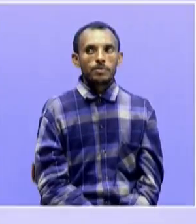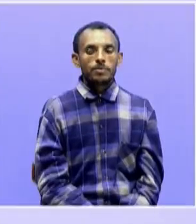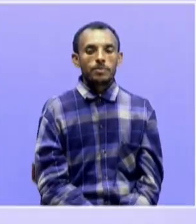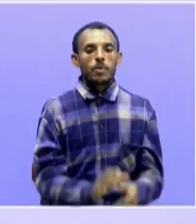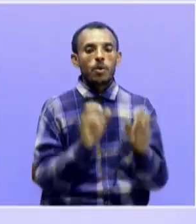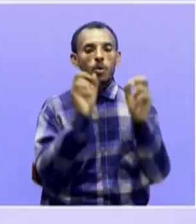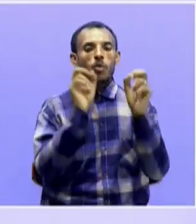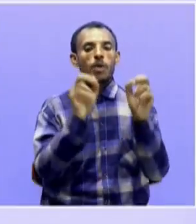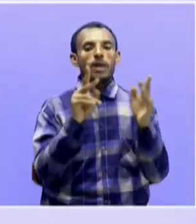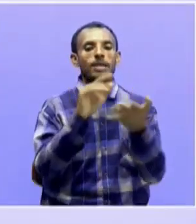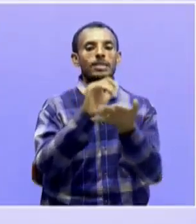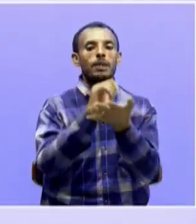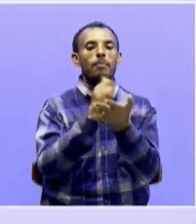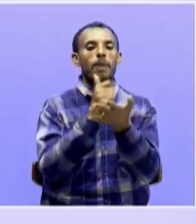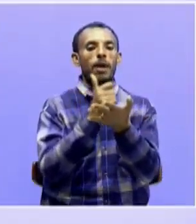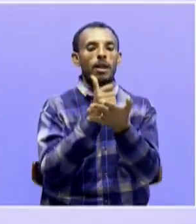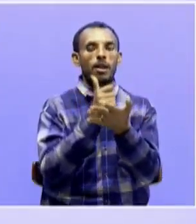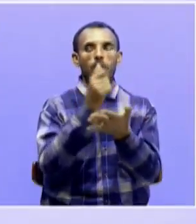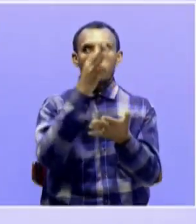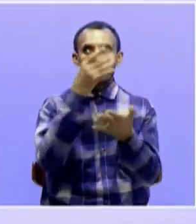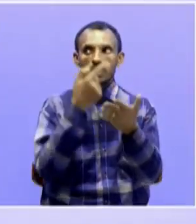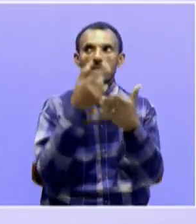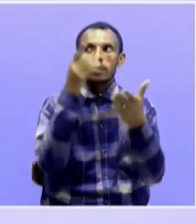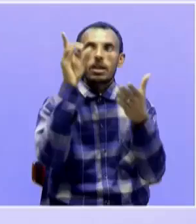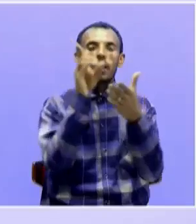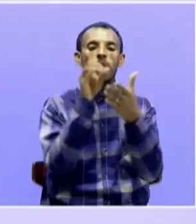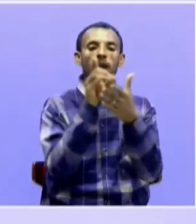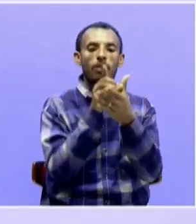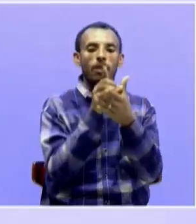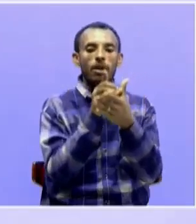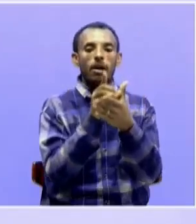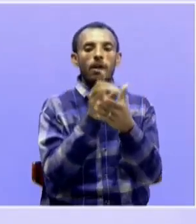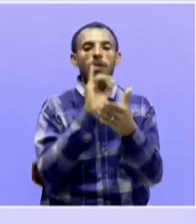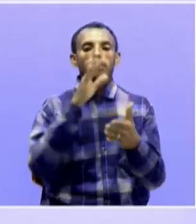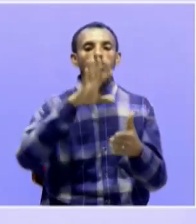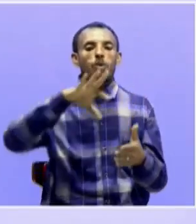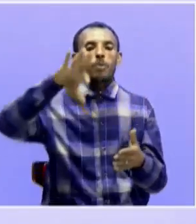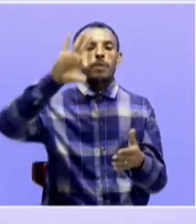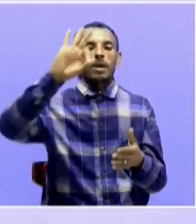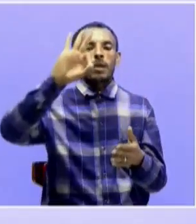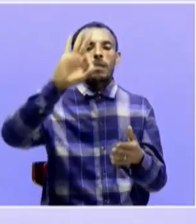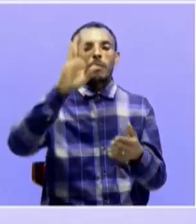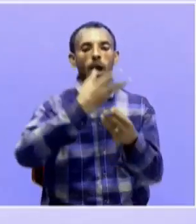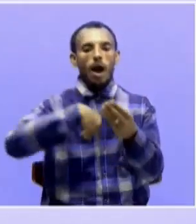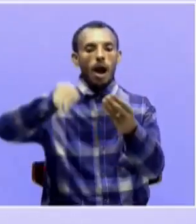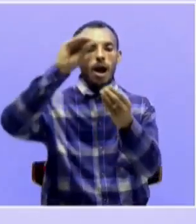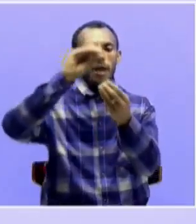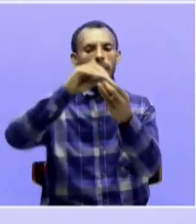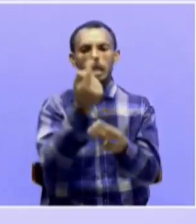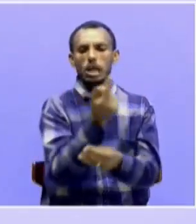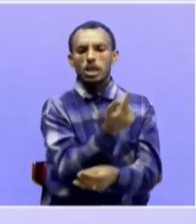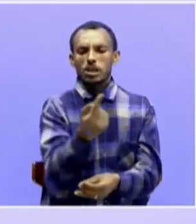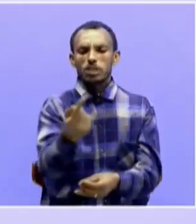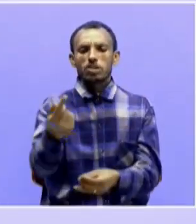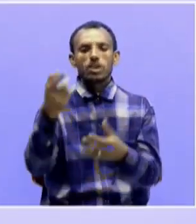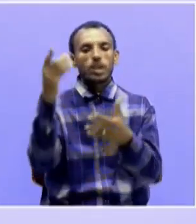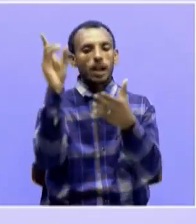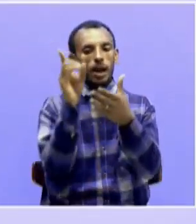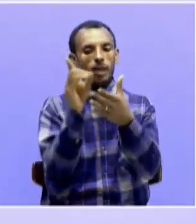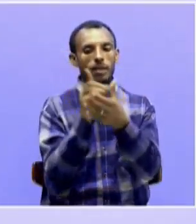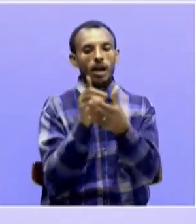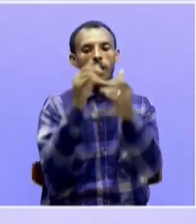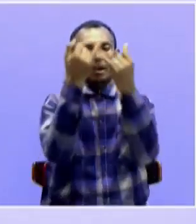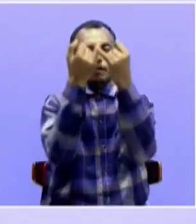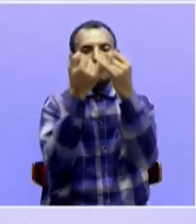Okay, the mean of this data set is obtained by adding each data and you divide